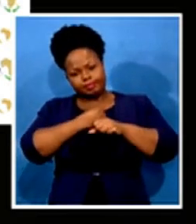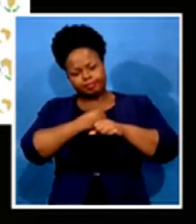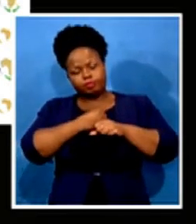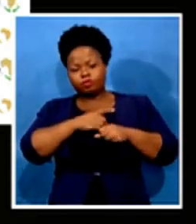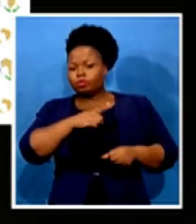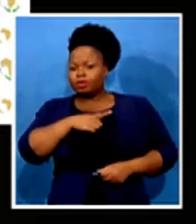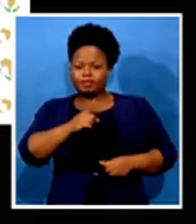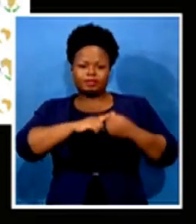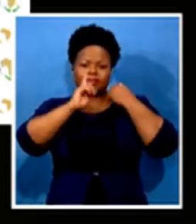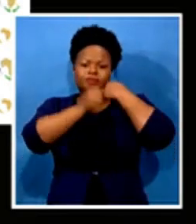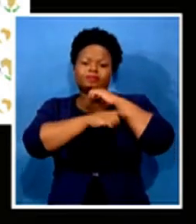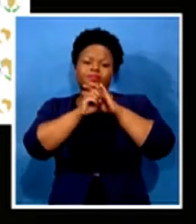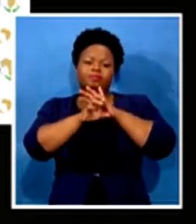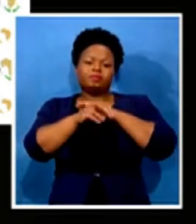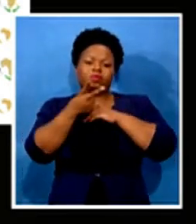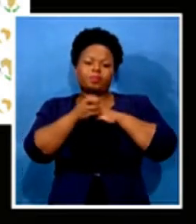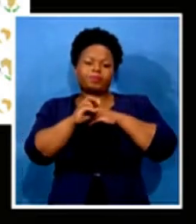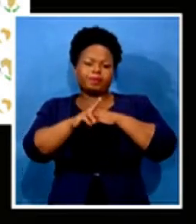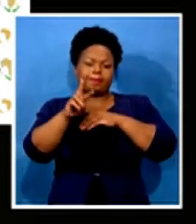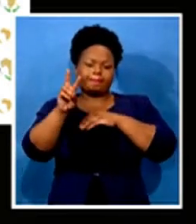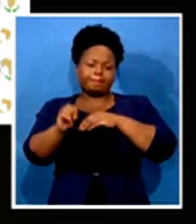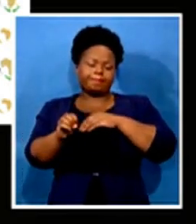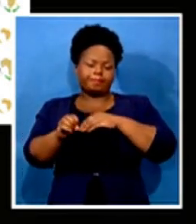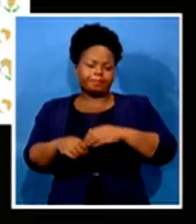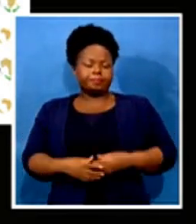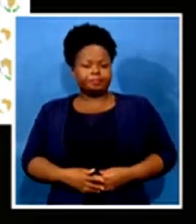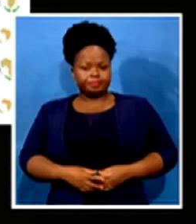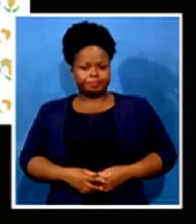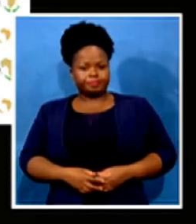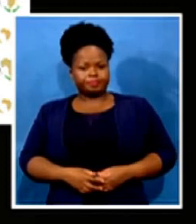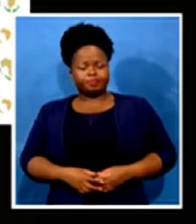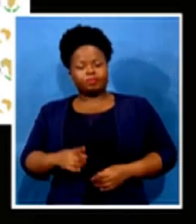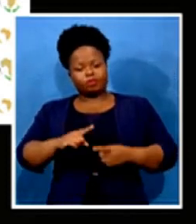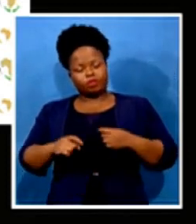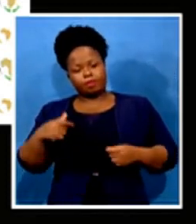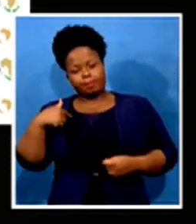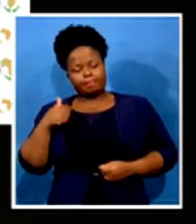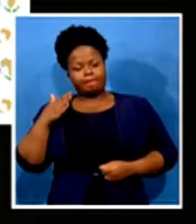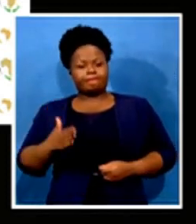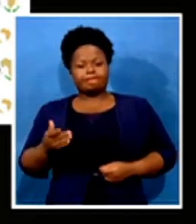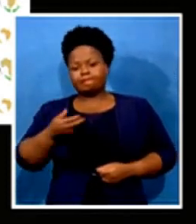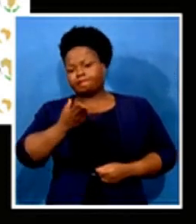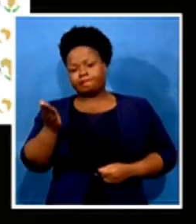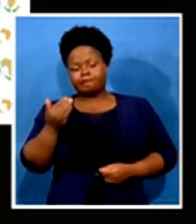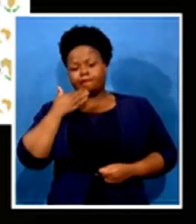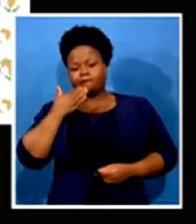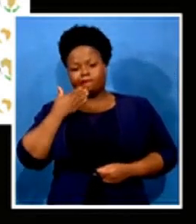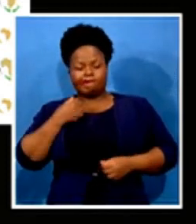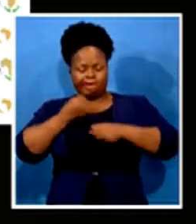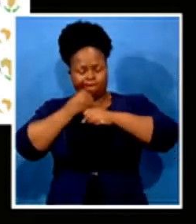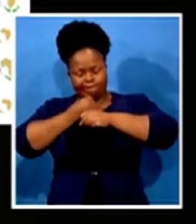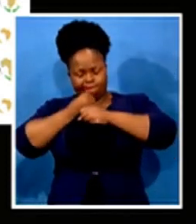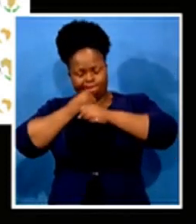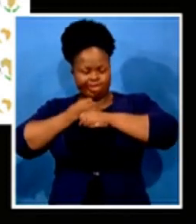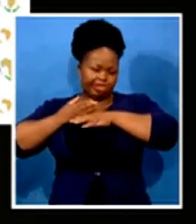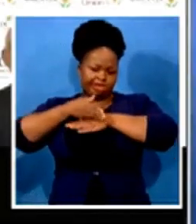for 2020. Let me, on behalf of everybody behind the scenes who's been making this program possible, wish